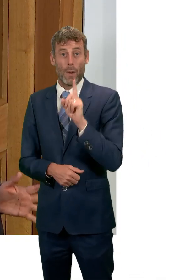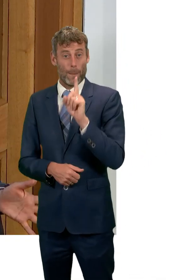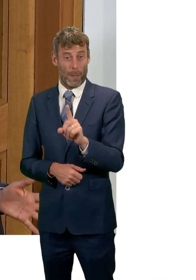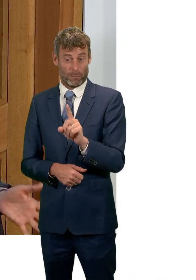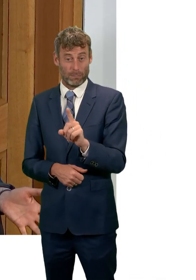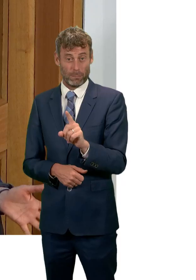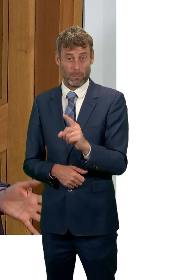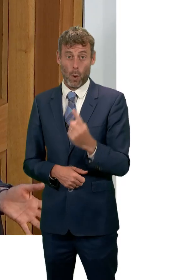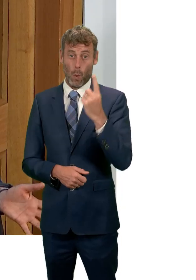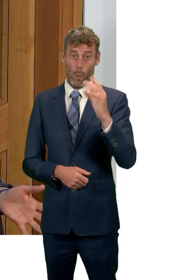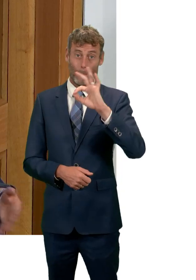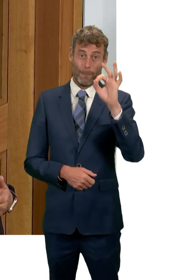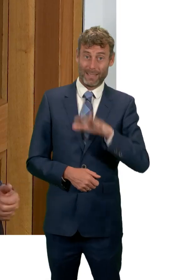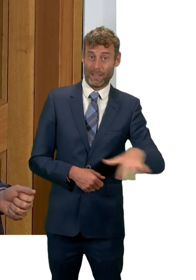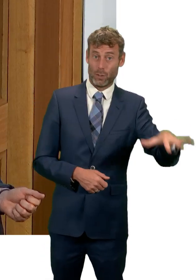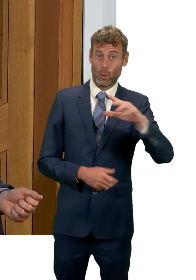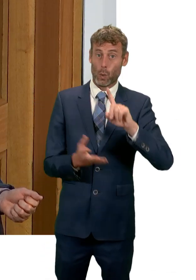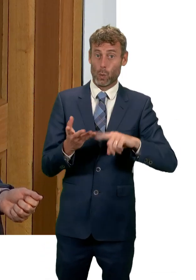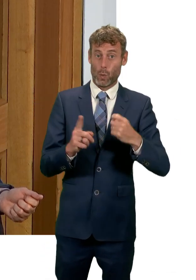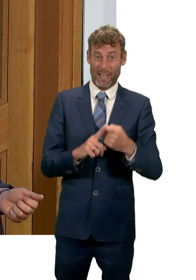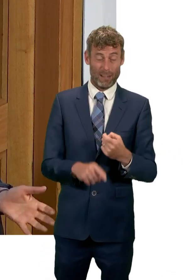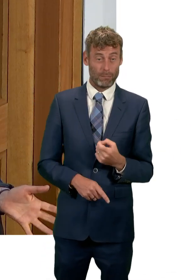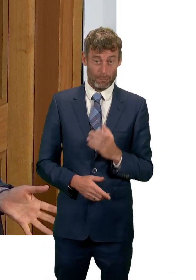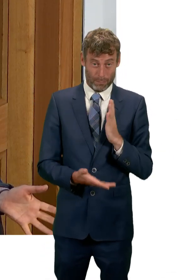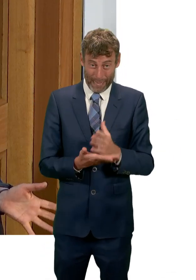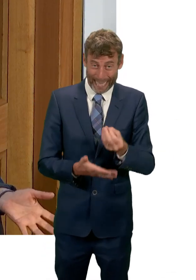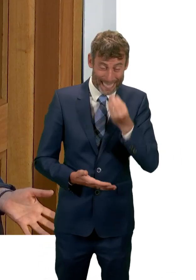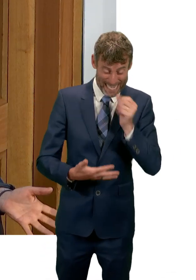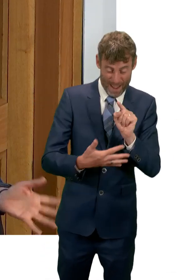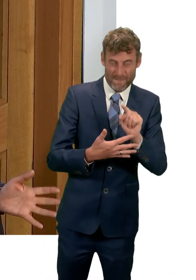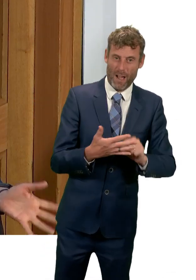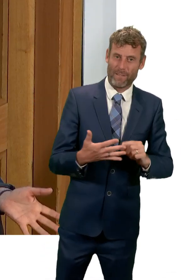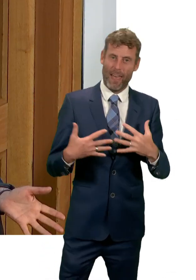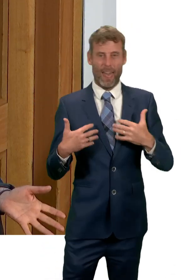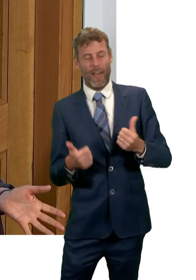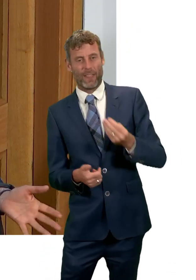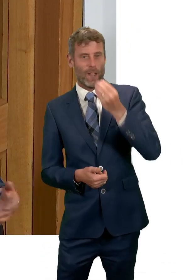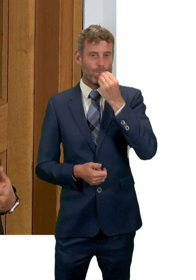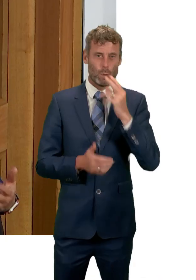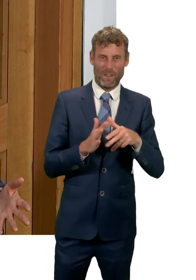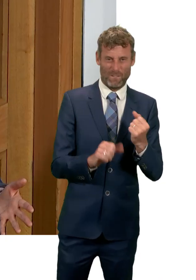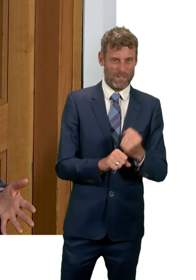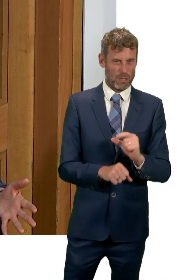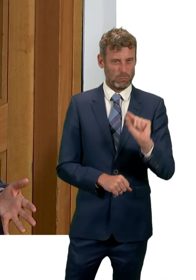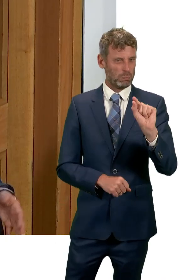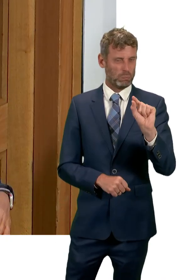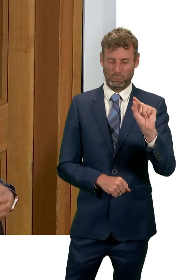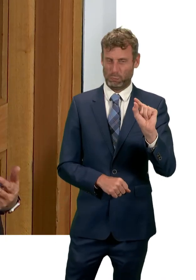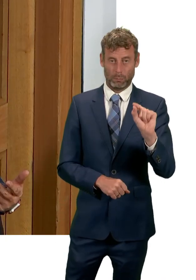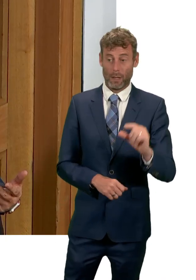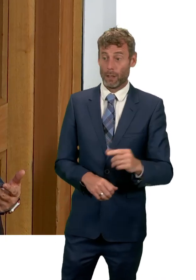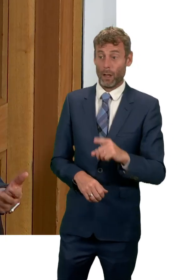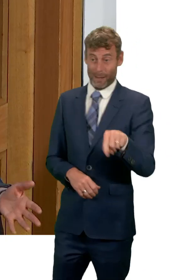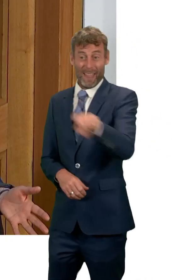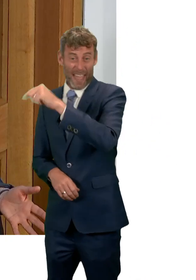1% of the UK population manage to achieve all of those dietary recommendations. So we have the knowledge, but